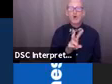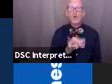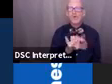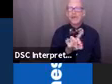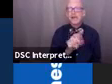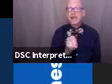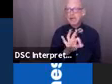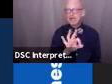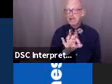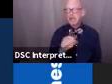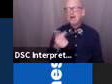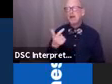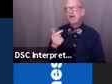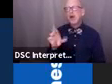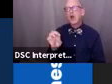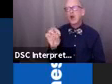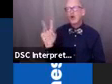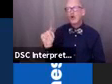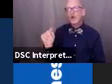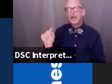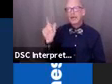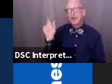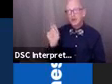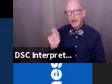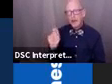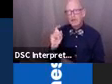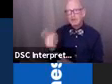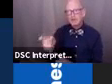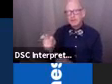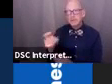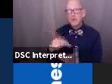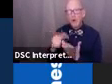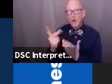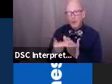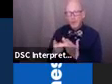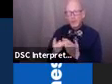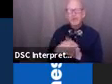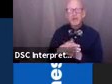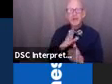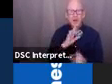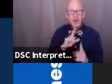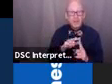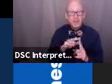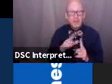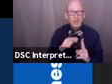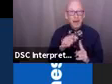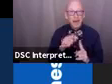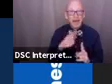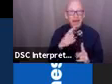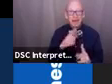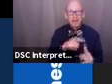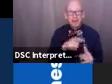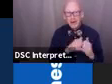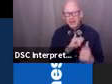grant program, Jeff, talking about grants. This is a grant program to assist